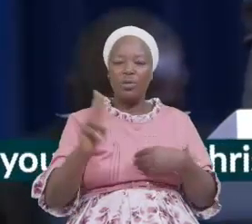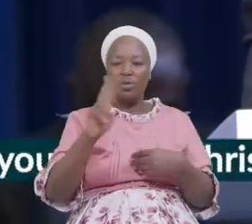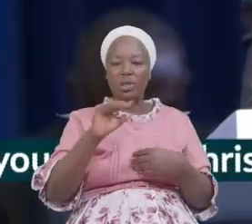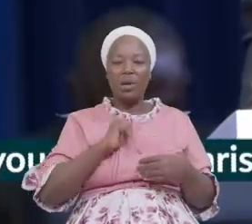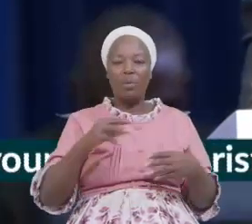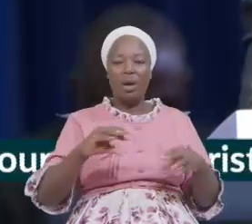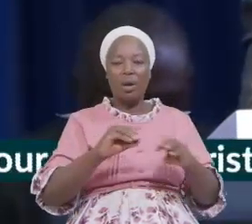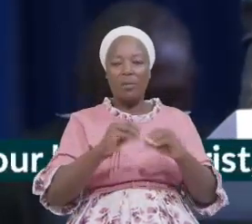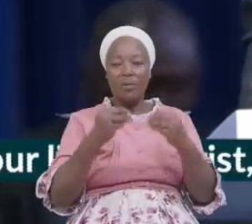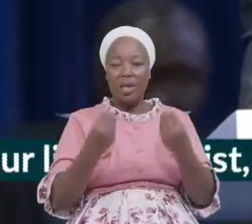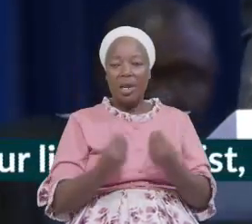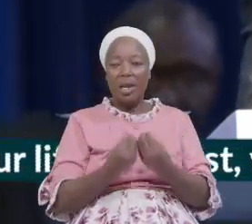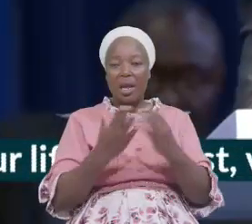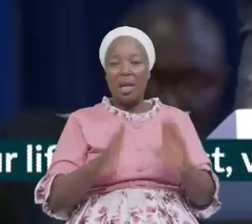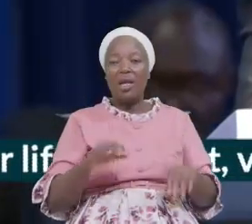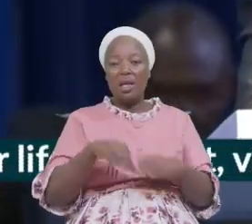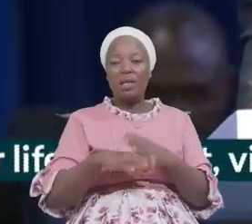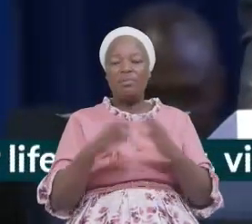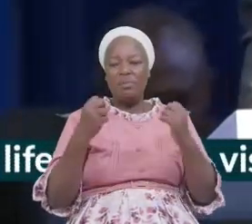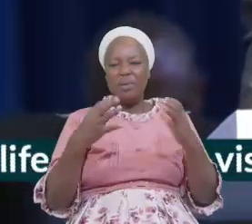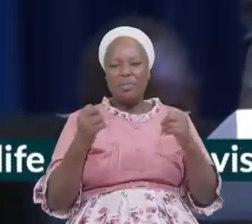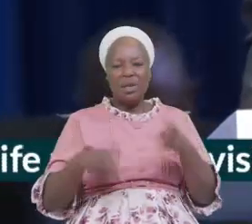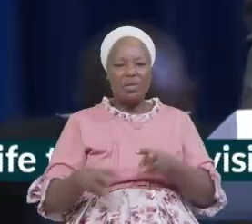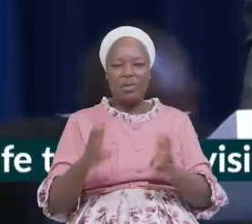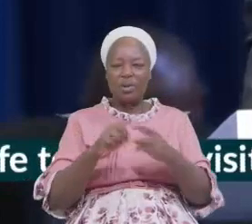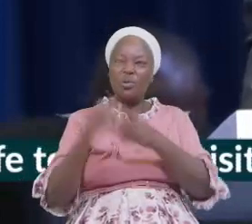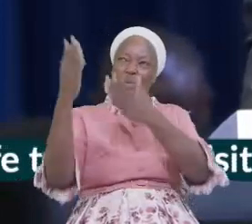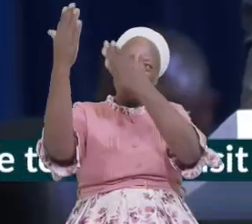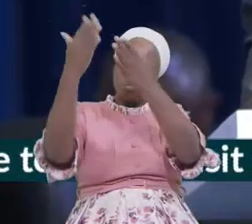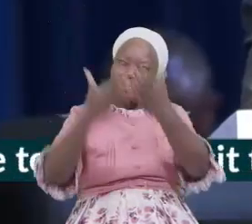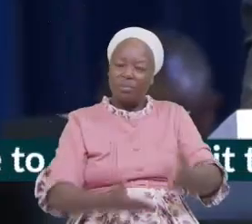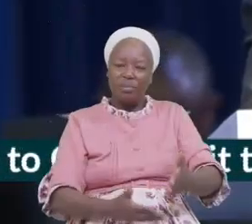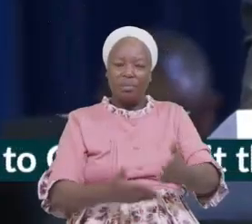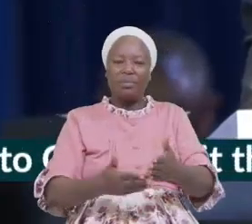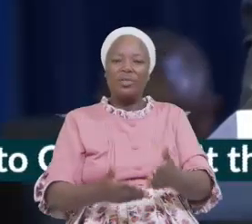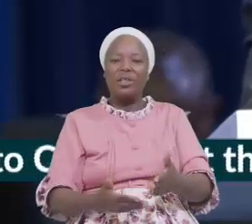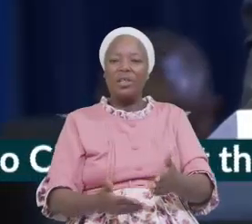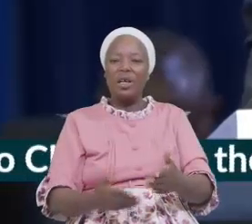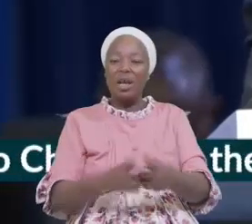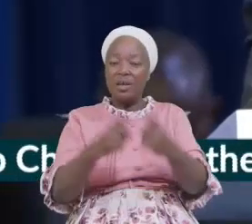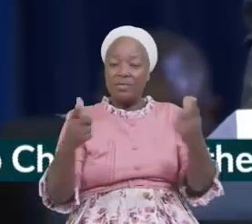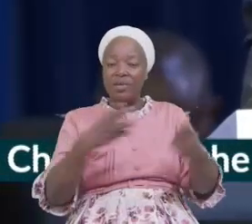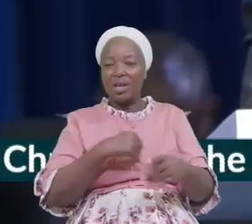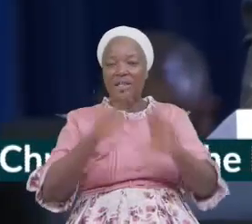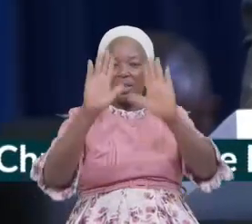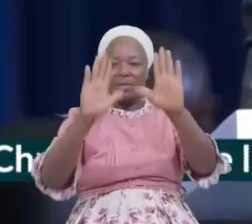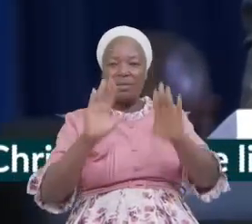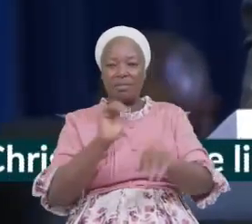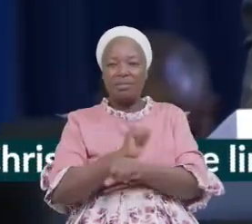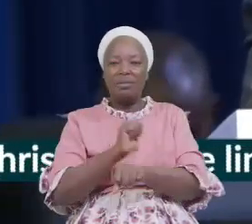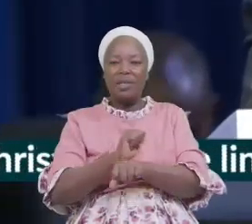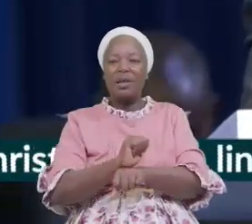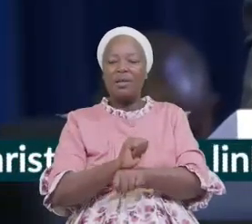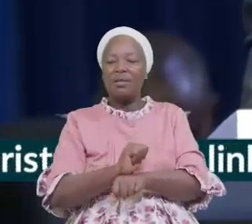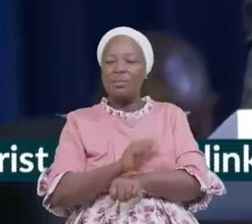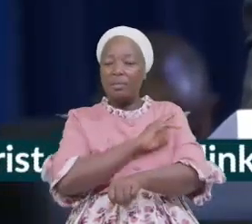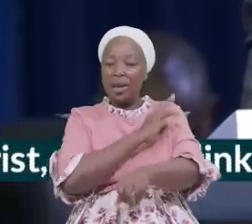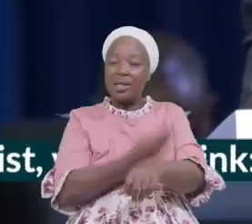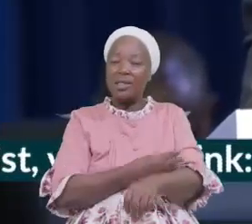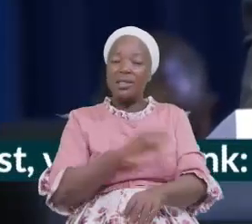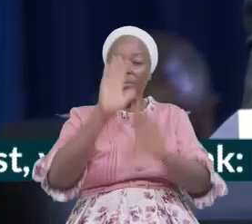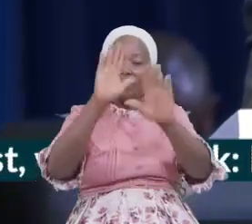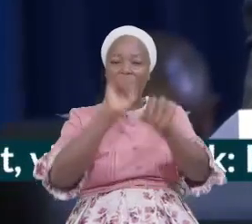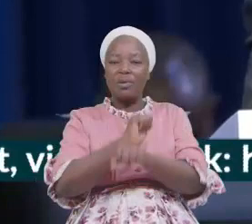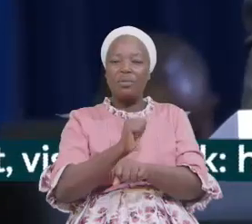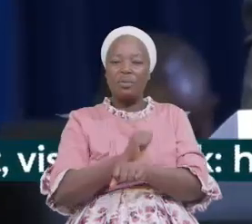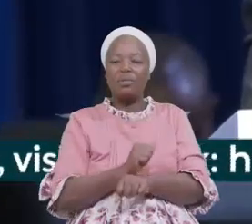in so many ways to bring down great and mighty miracles of healing, deliverance, blessings of